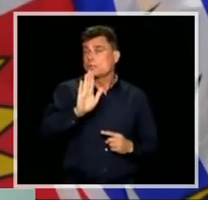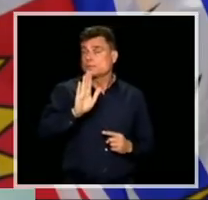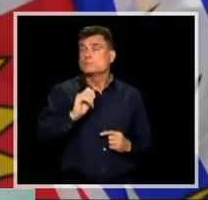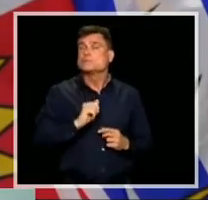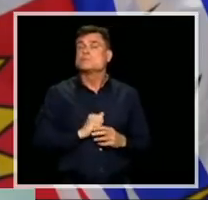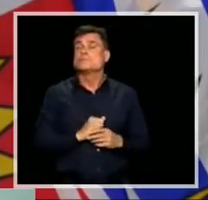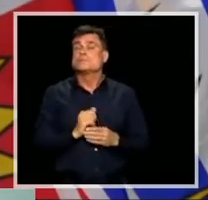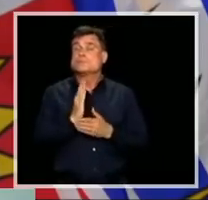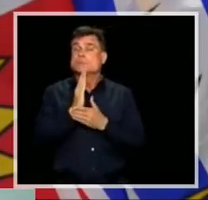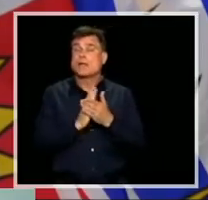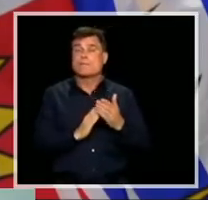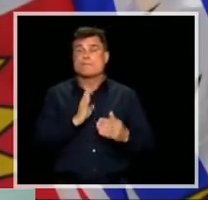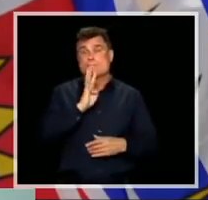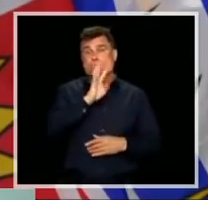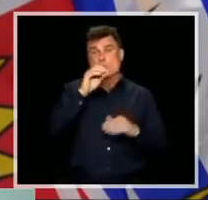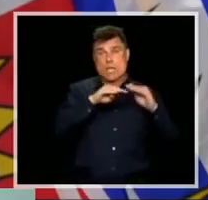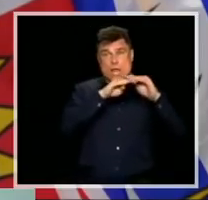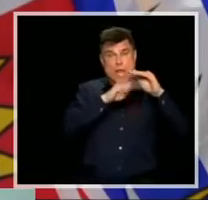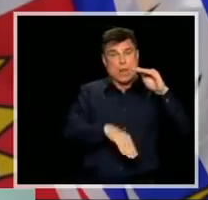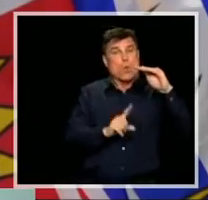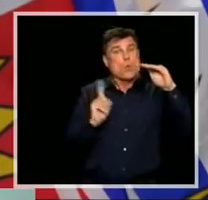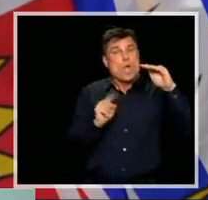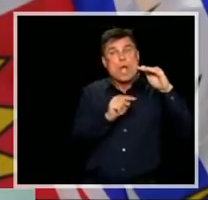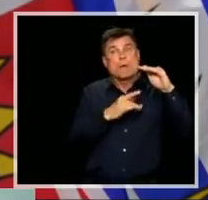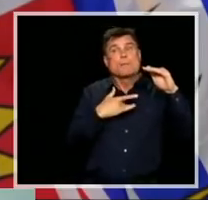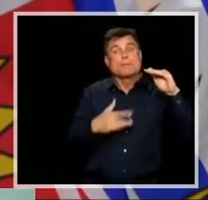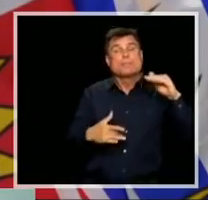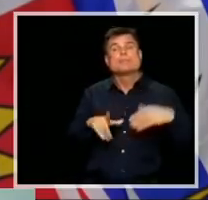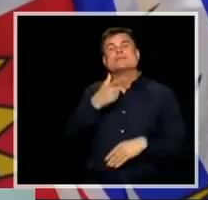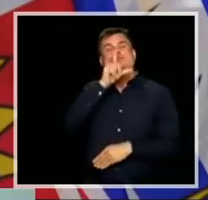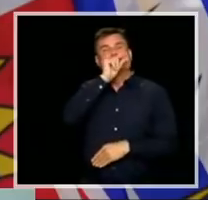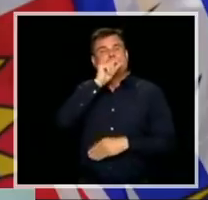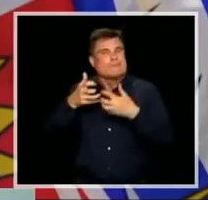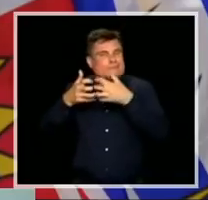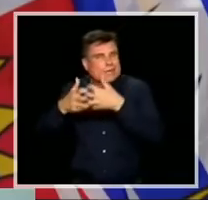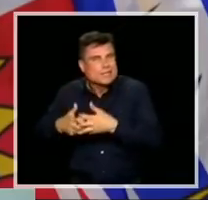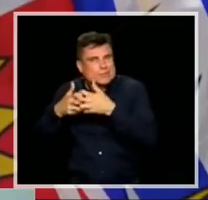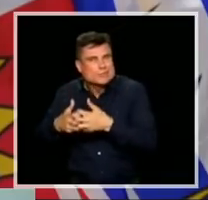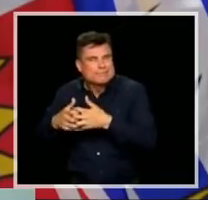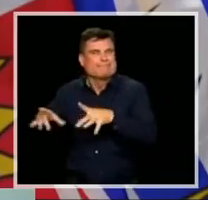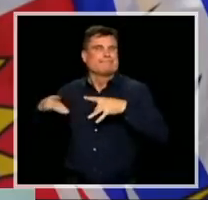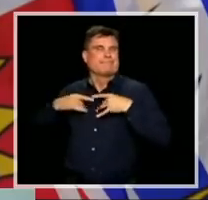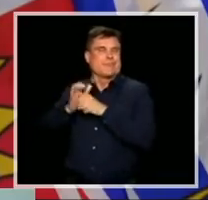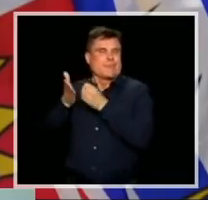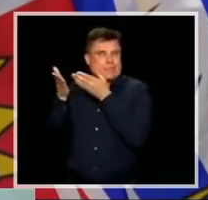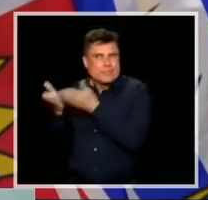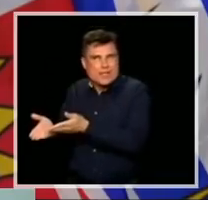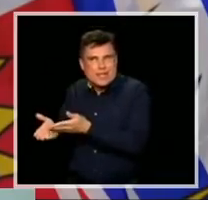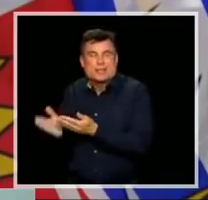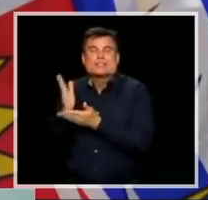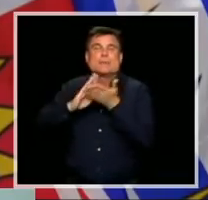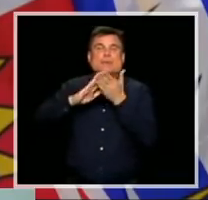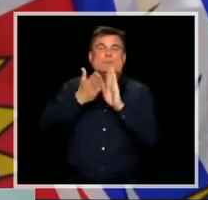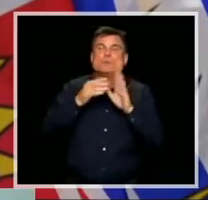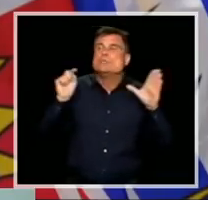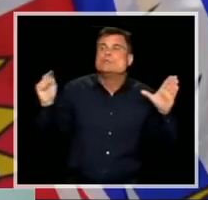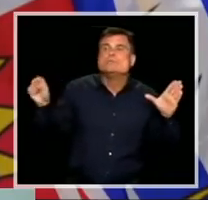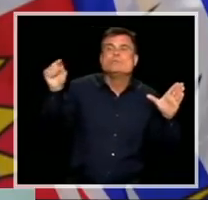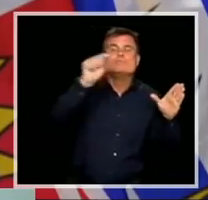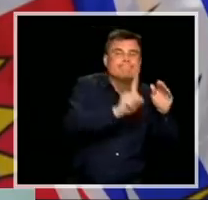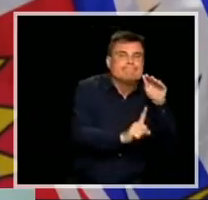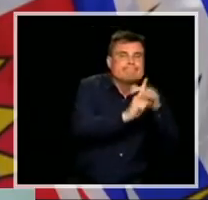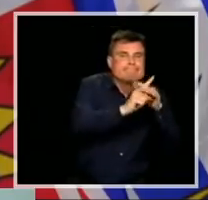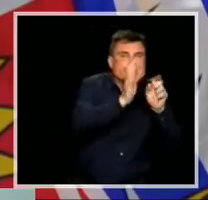me it's going to be in the next week or two. The challenge has been that even though we have some tests that are approved for use by